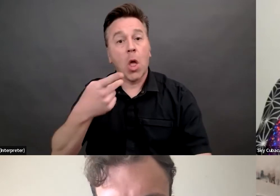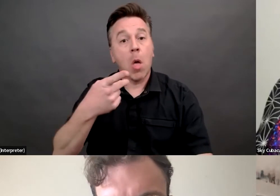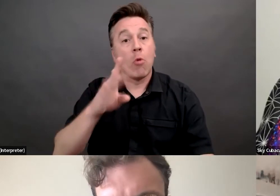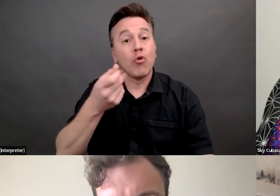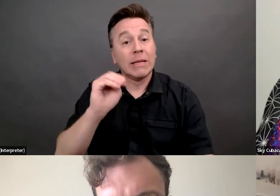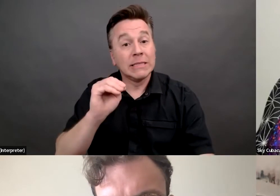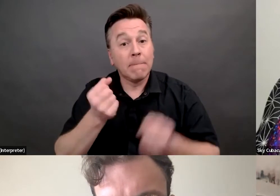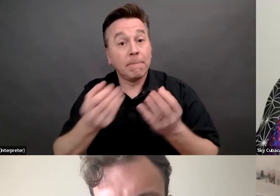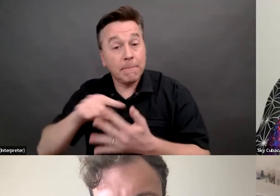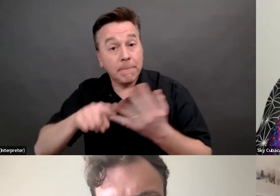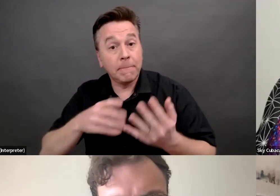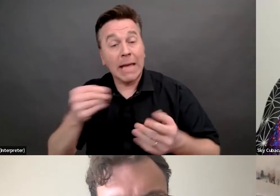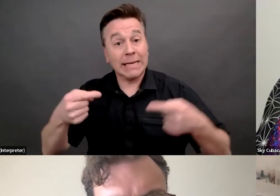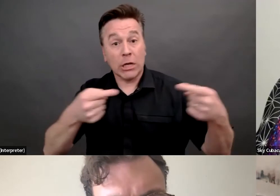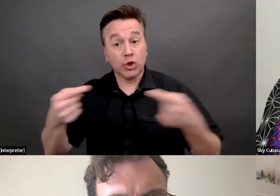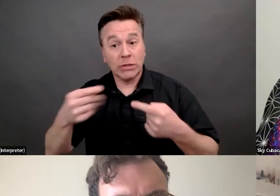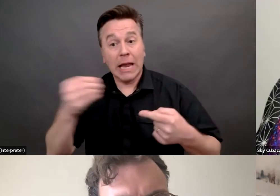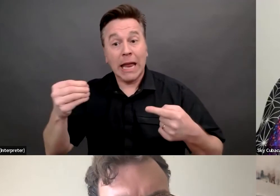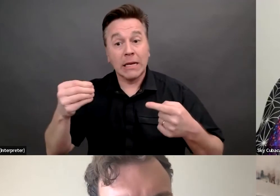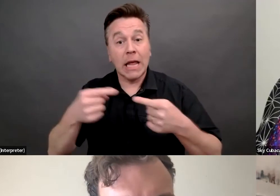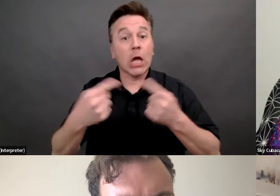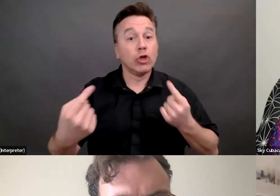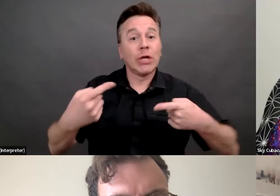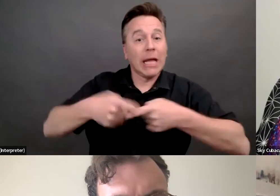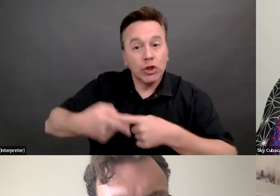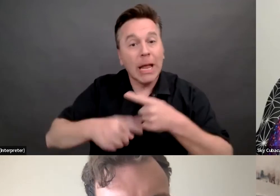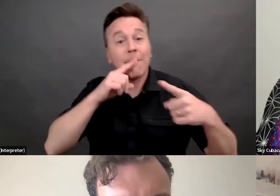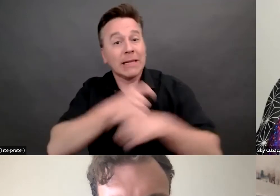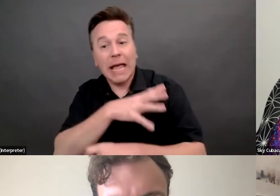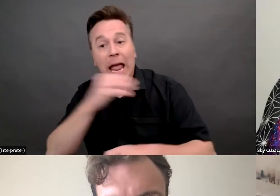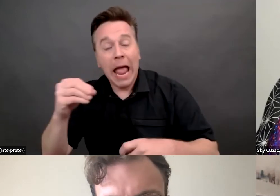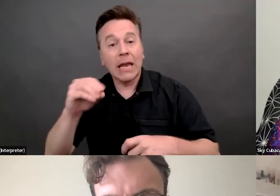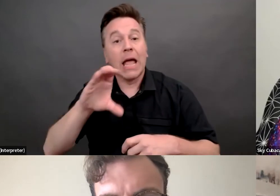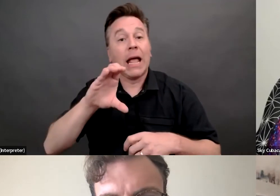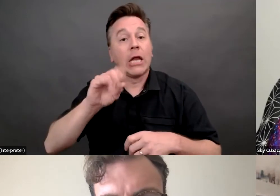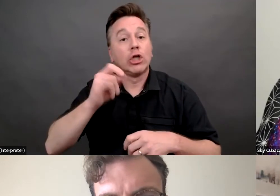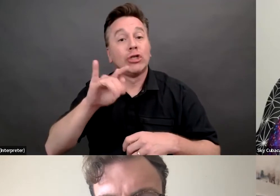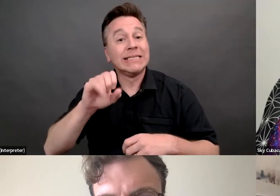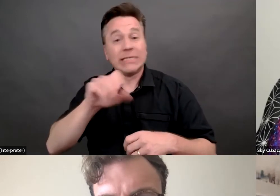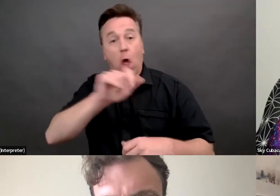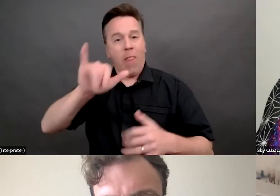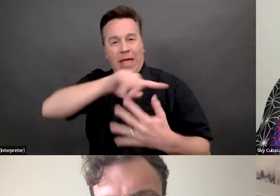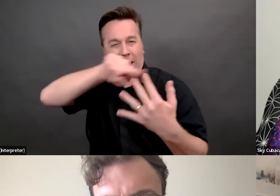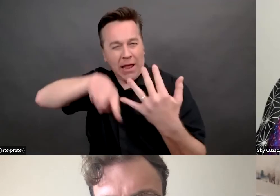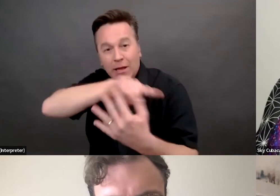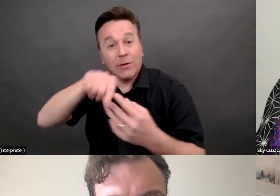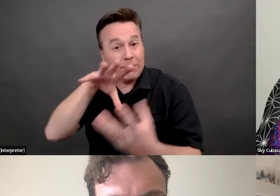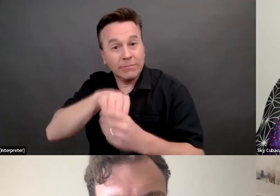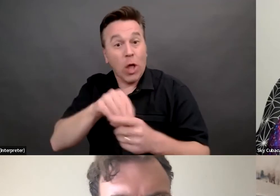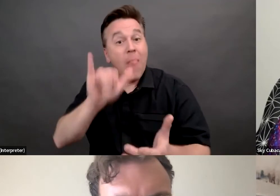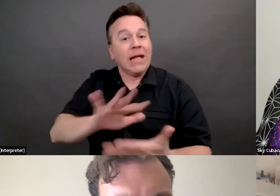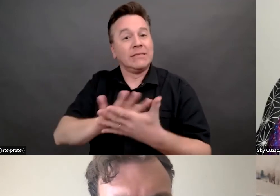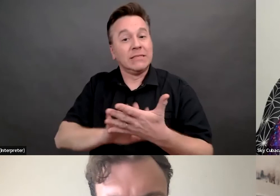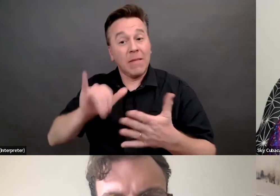pluralism and tension and contradiction and complexity and contingencies, right? All of that. That is design,